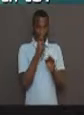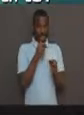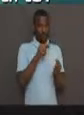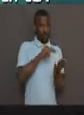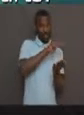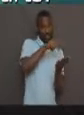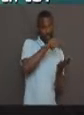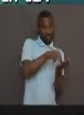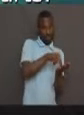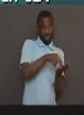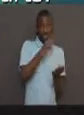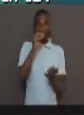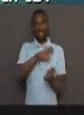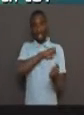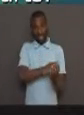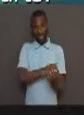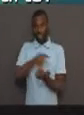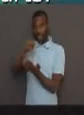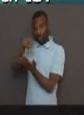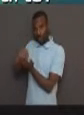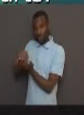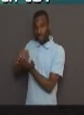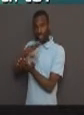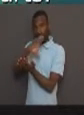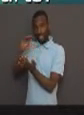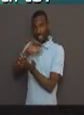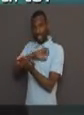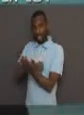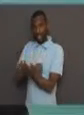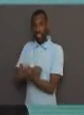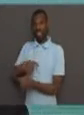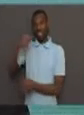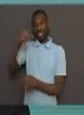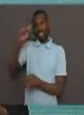and energy in the form of gamma rays.